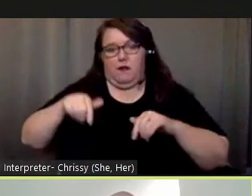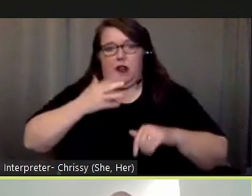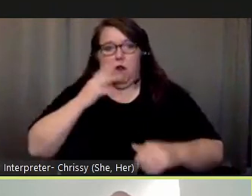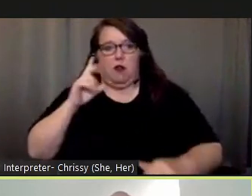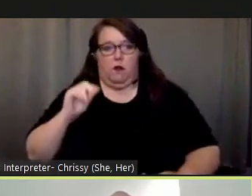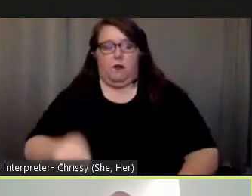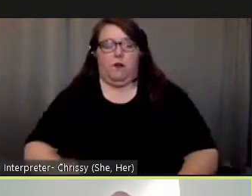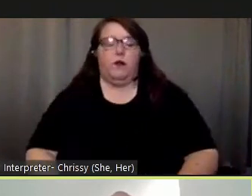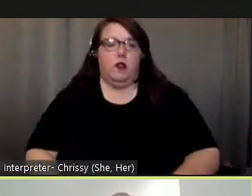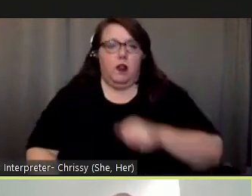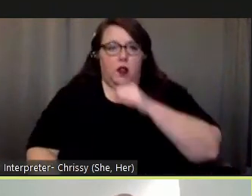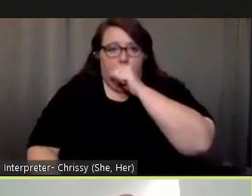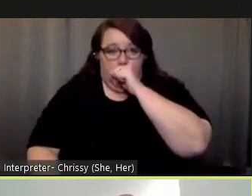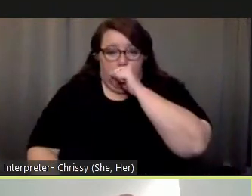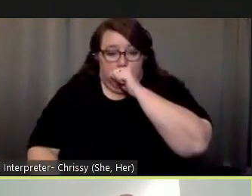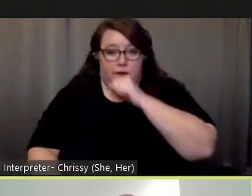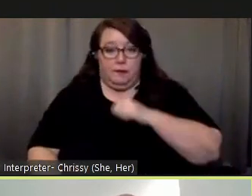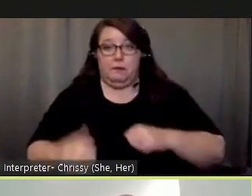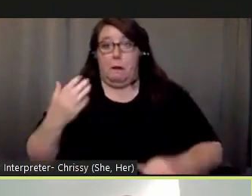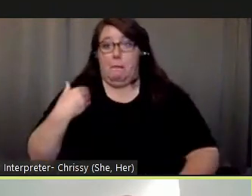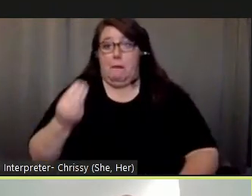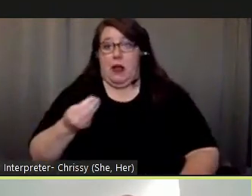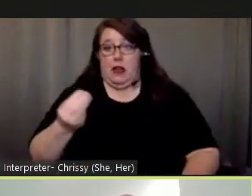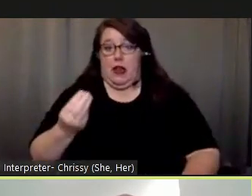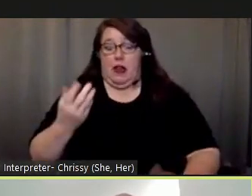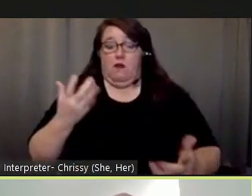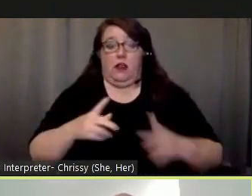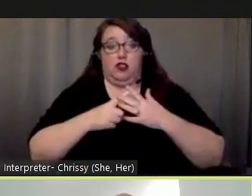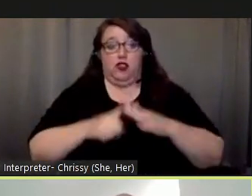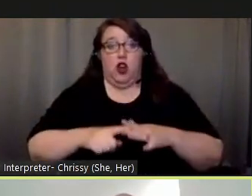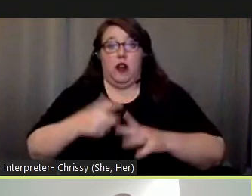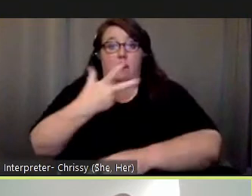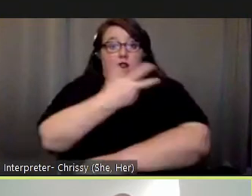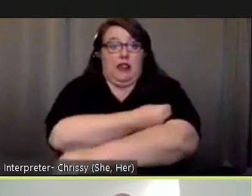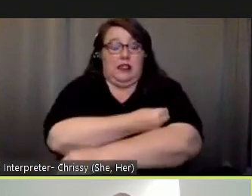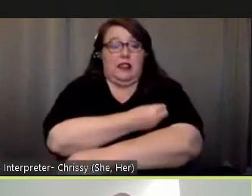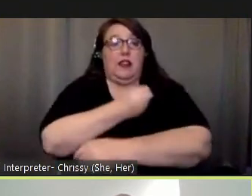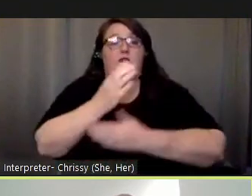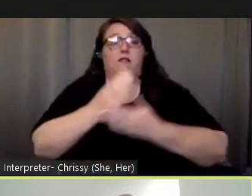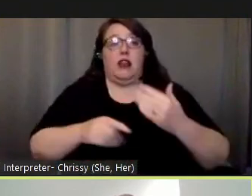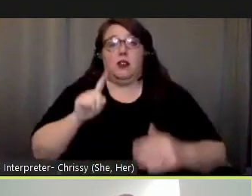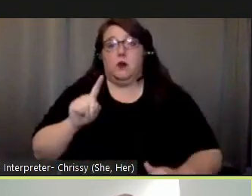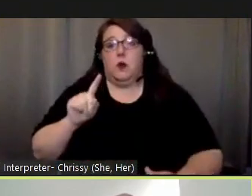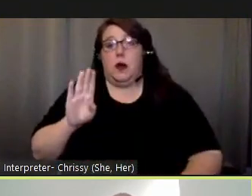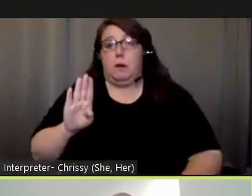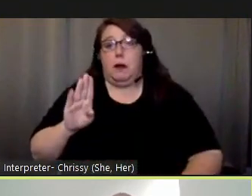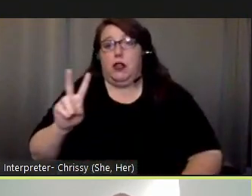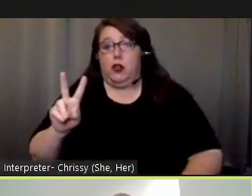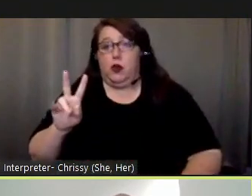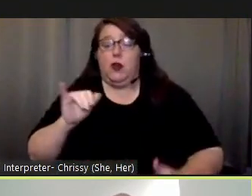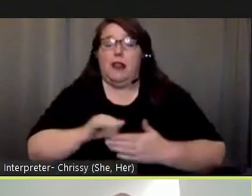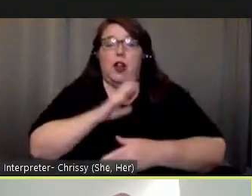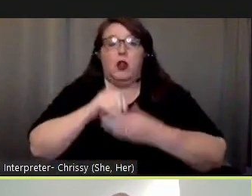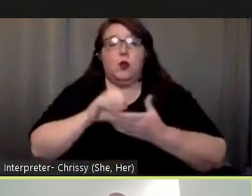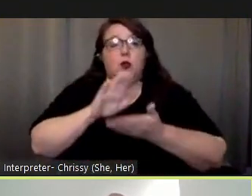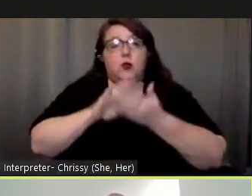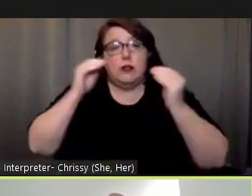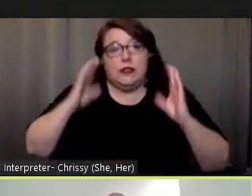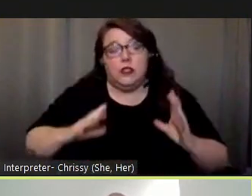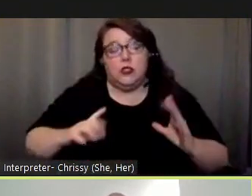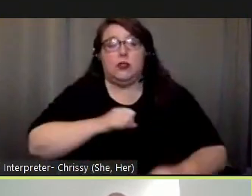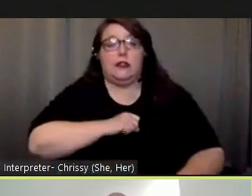Colorado. On Monday, we started vaccinating people in phase 1B2. This includes school teachers and staff,